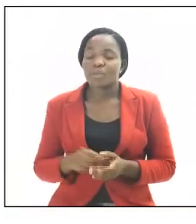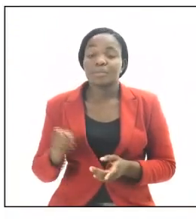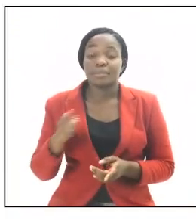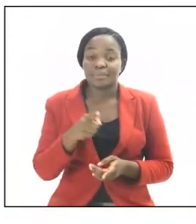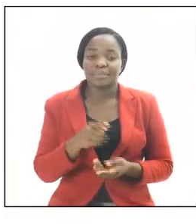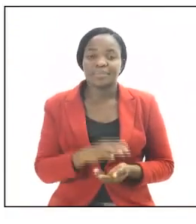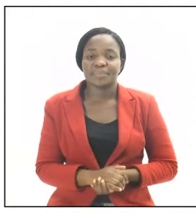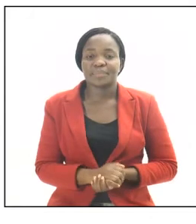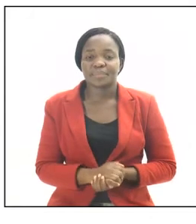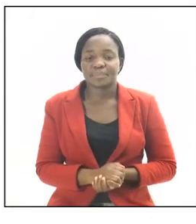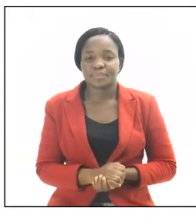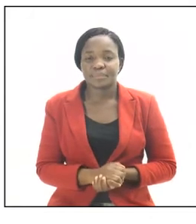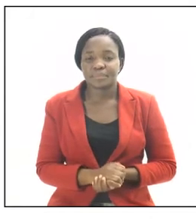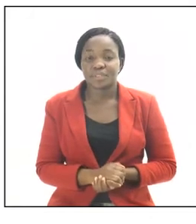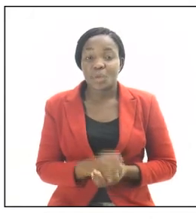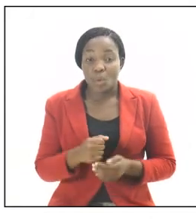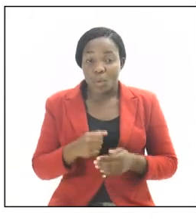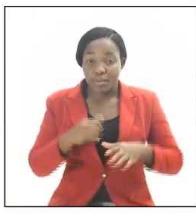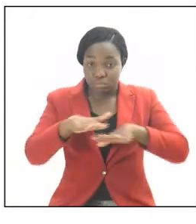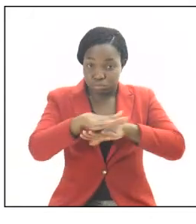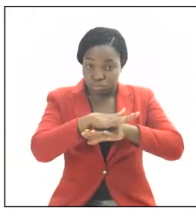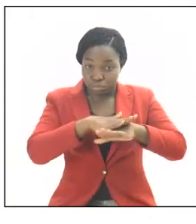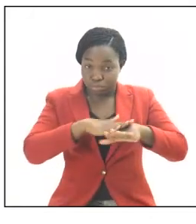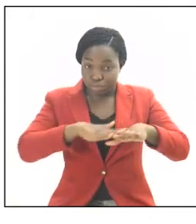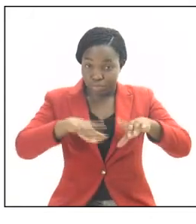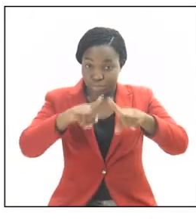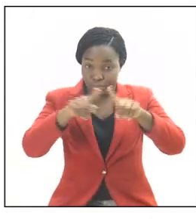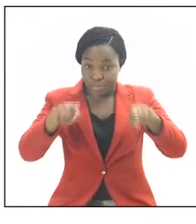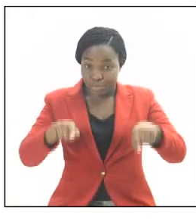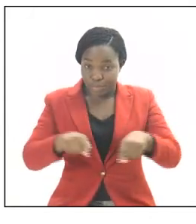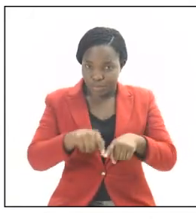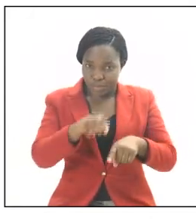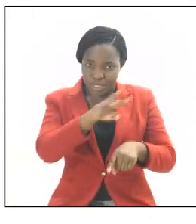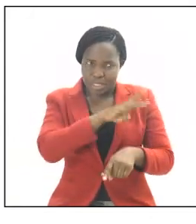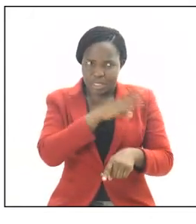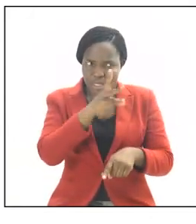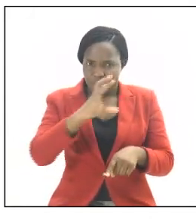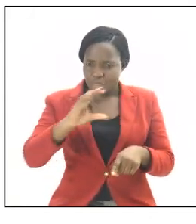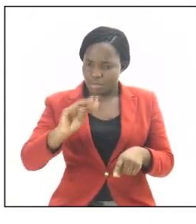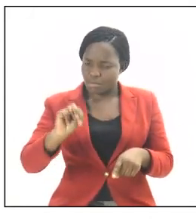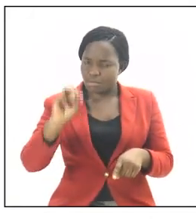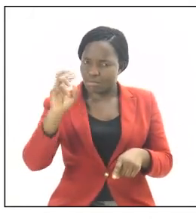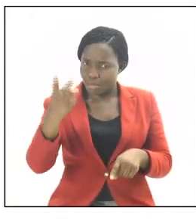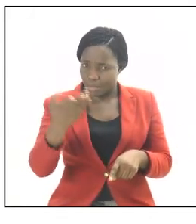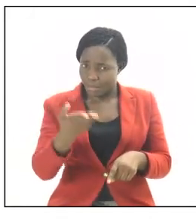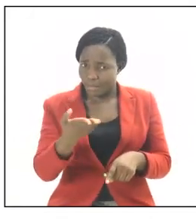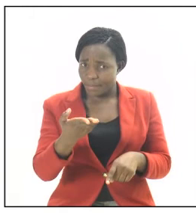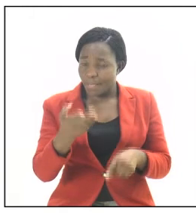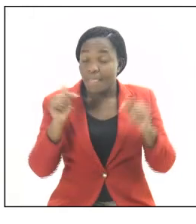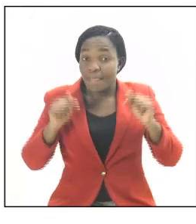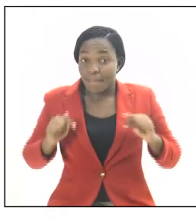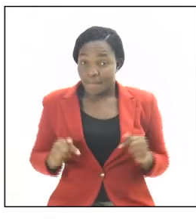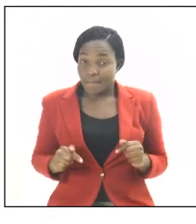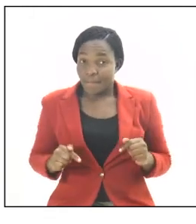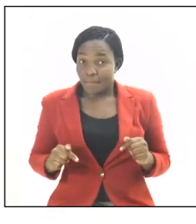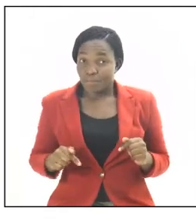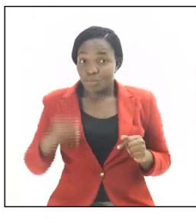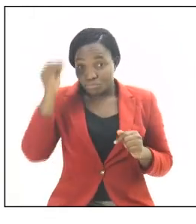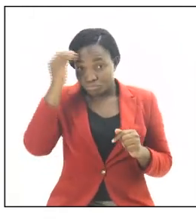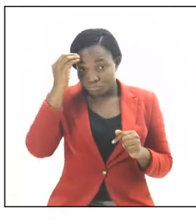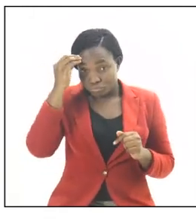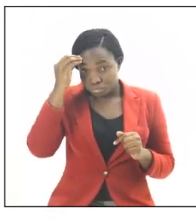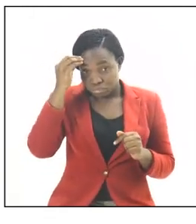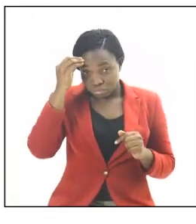yes, we're at the area of the rectangle. It was 36 centimeters squared. And now, we know the lengths